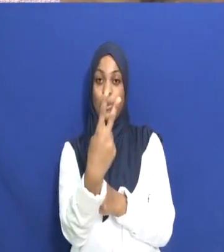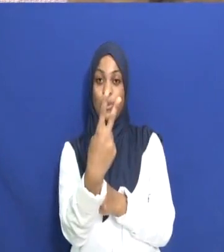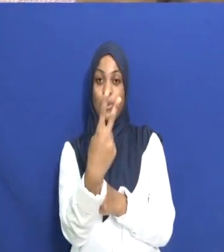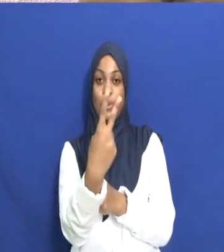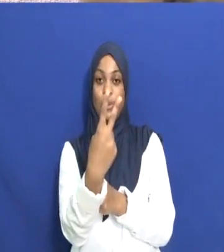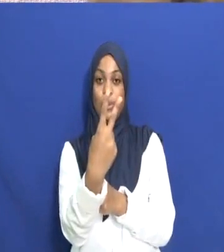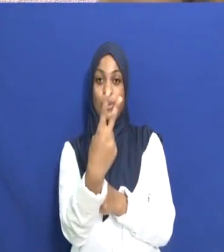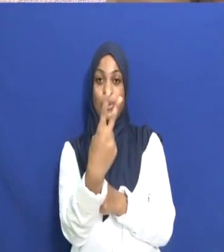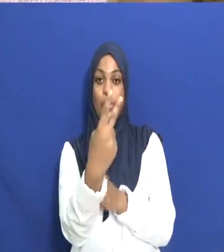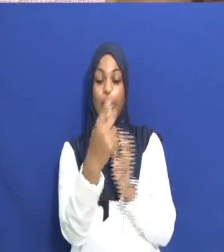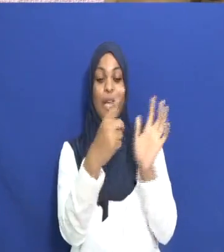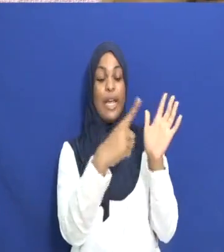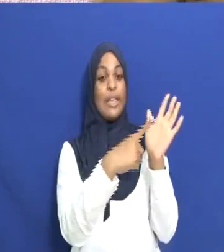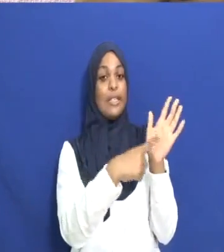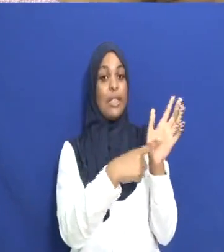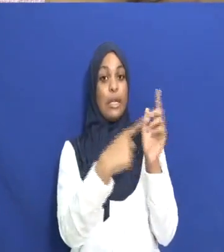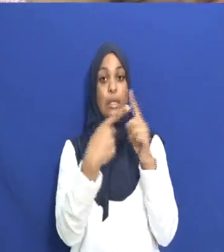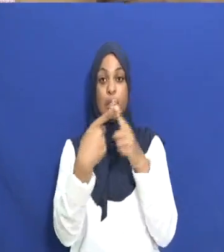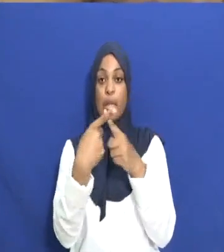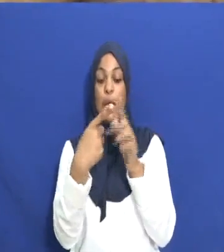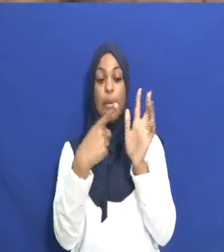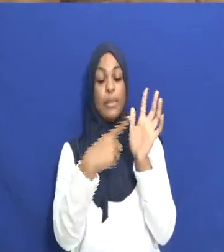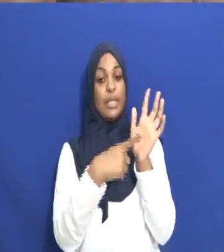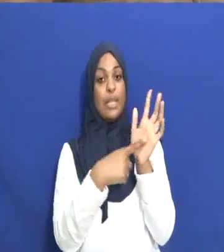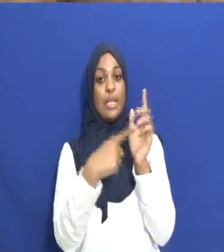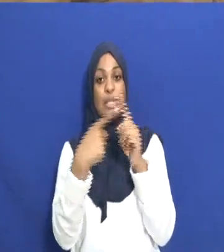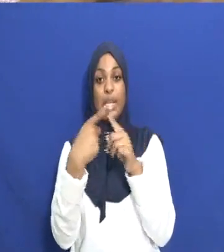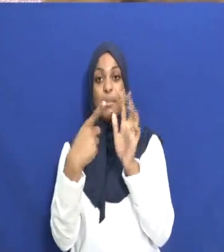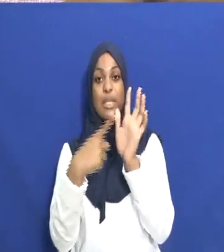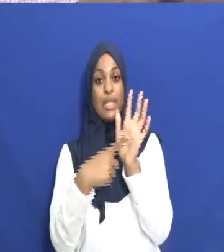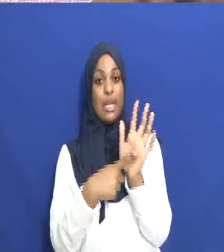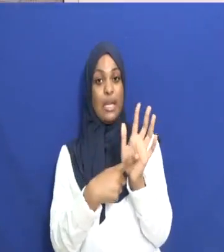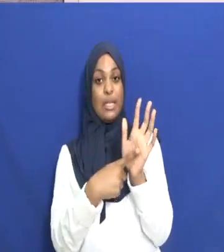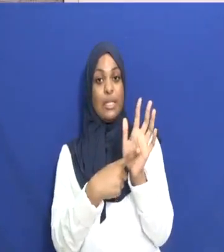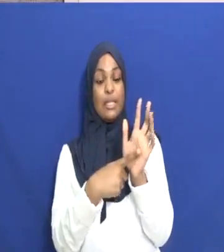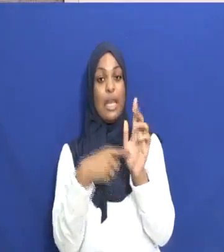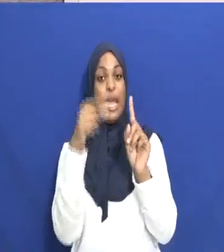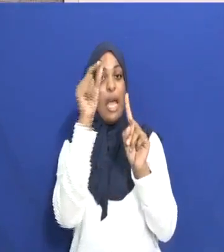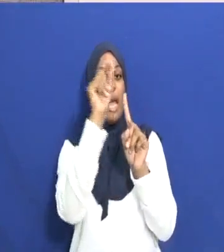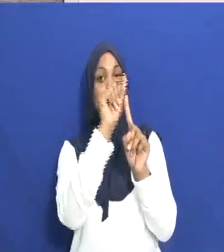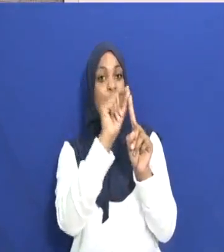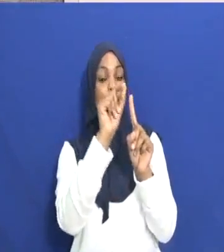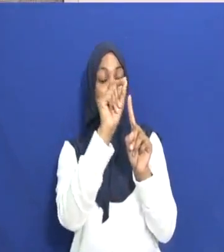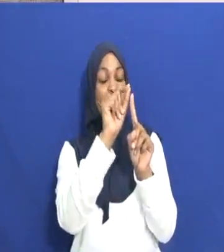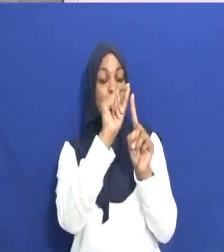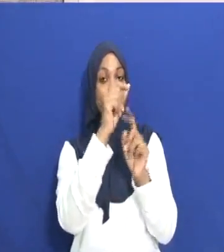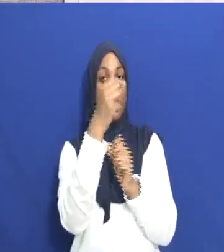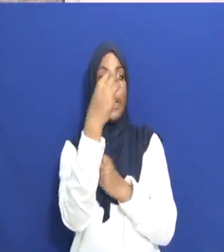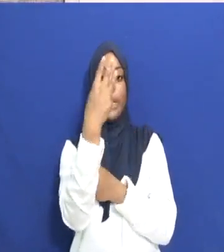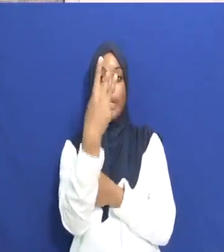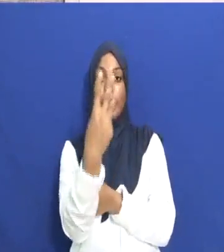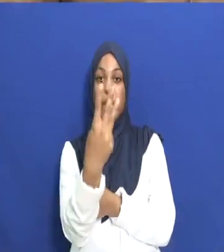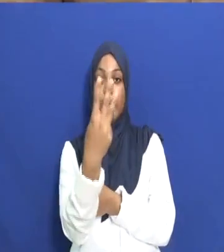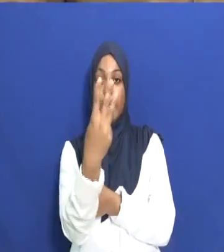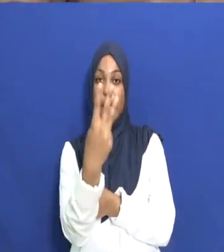And 6 times 6 times 6 can be simply written as 6 exponent 3.